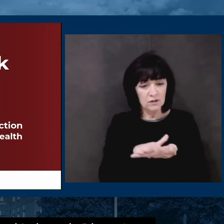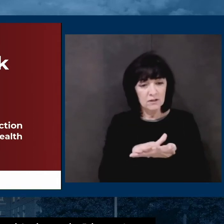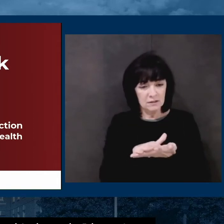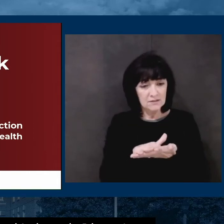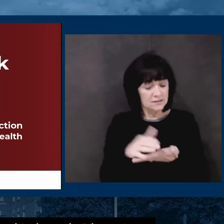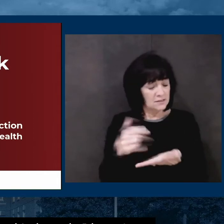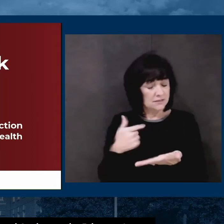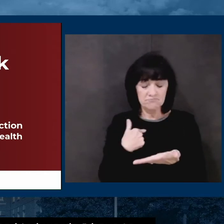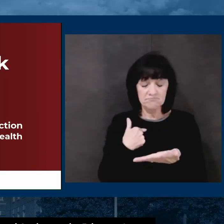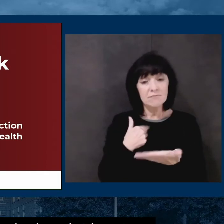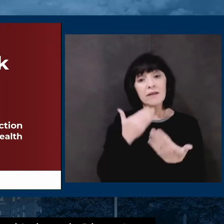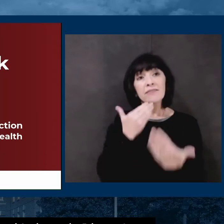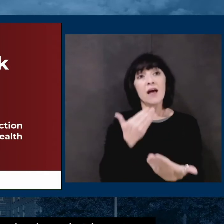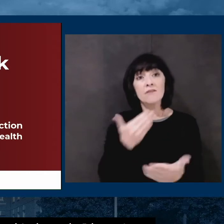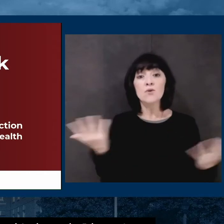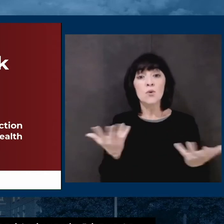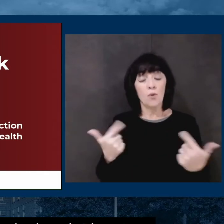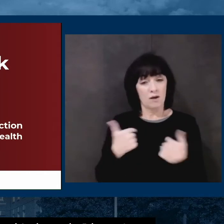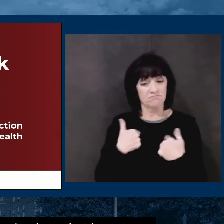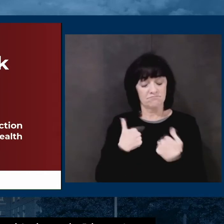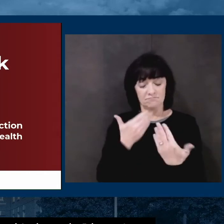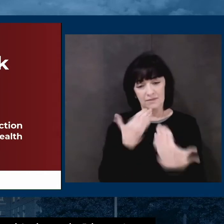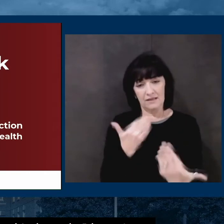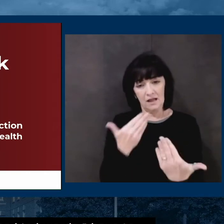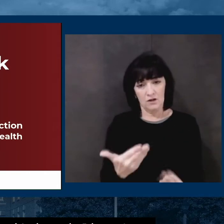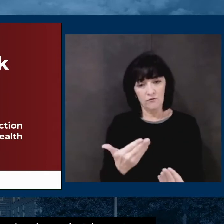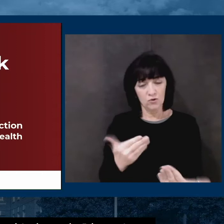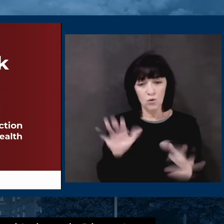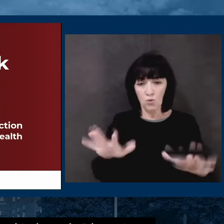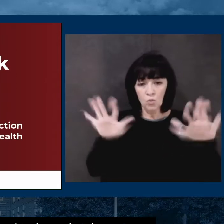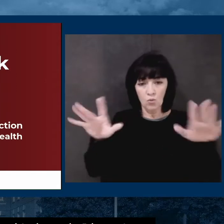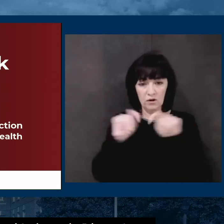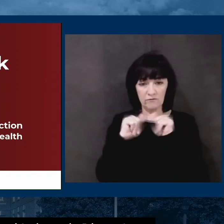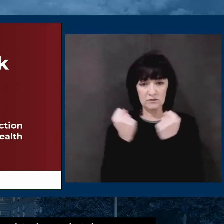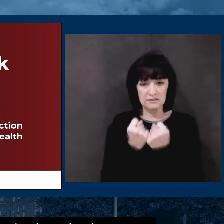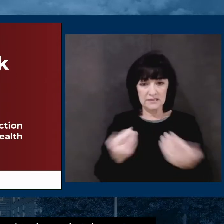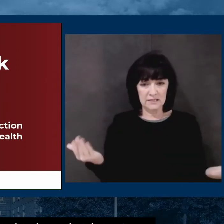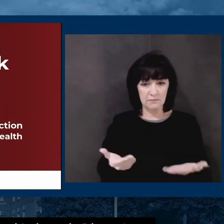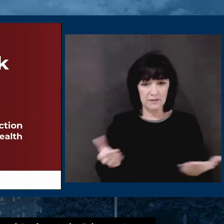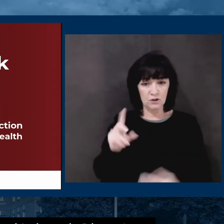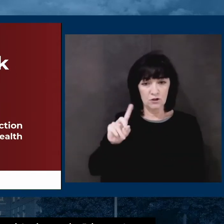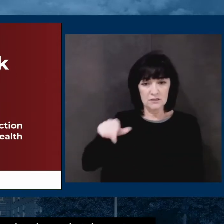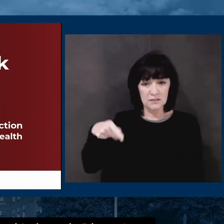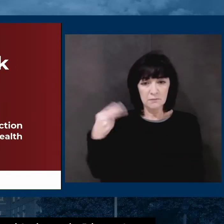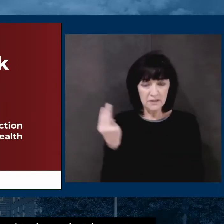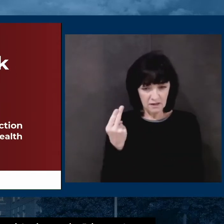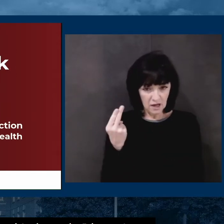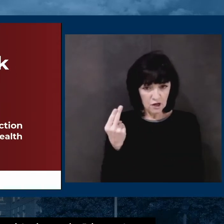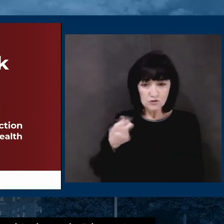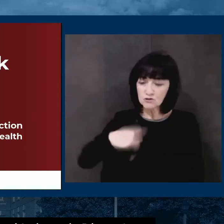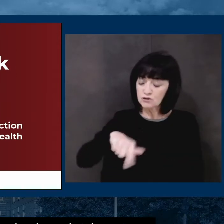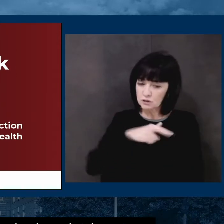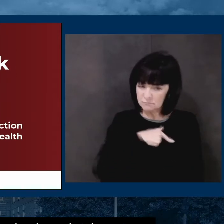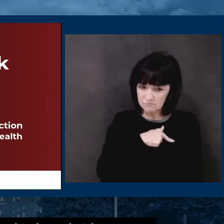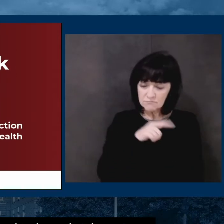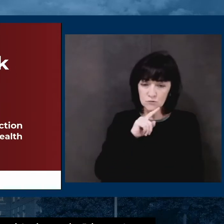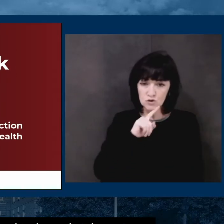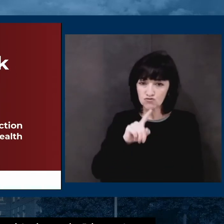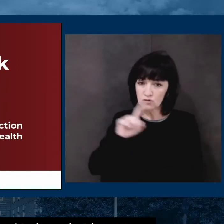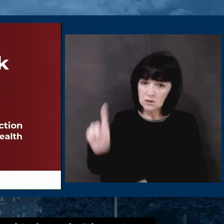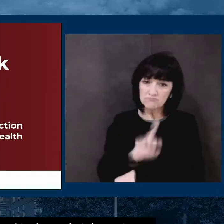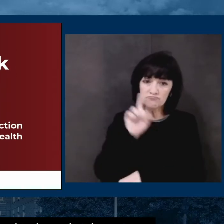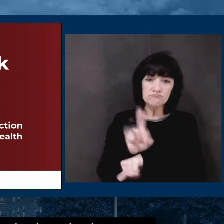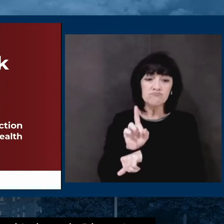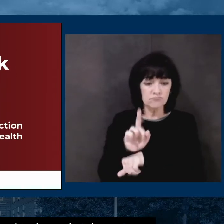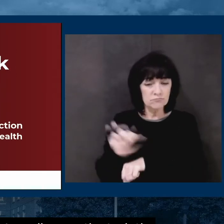wonderful team, here at DPH that I work with that has just really risen to the task over the last few months. And I think they deserve